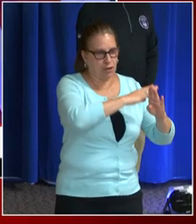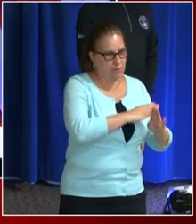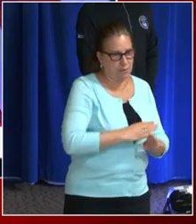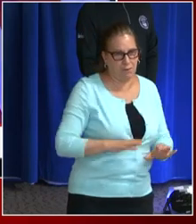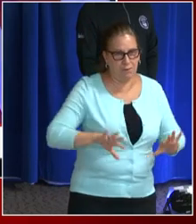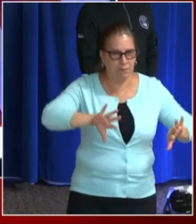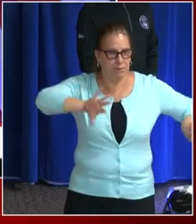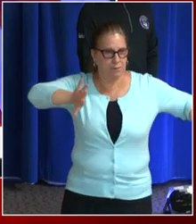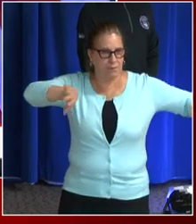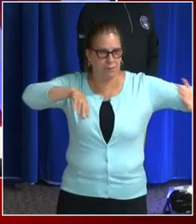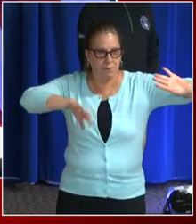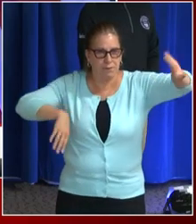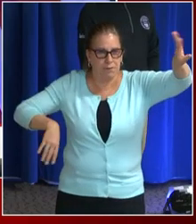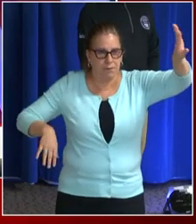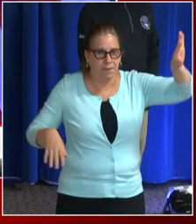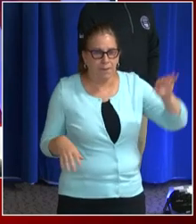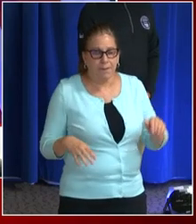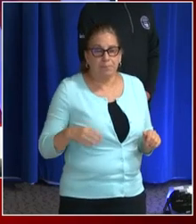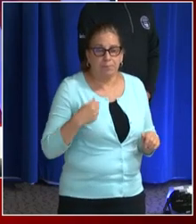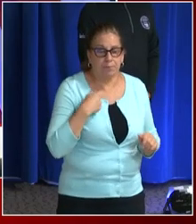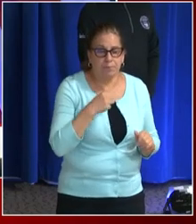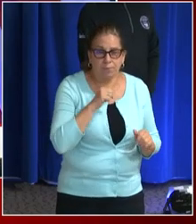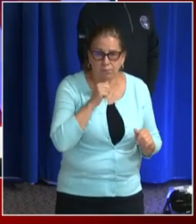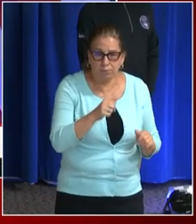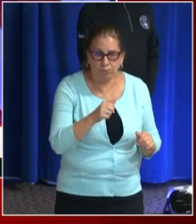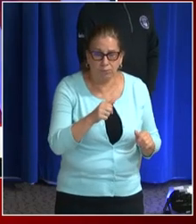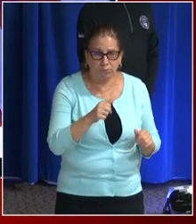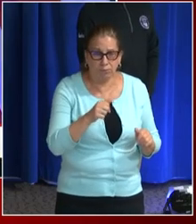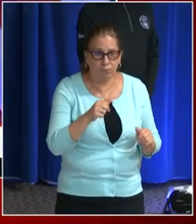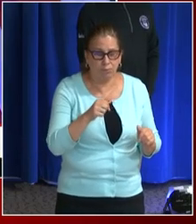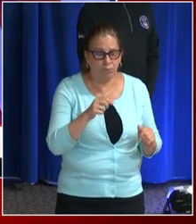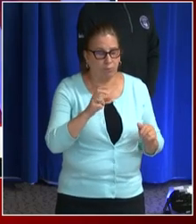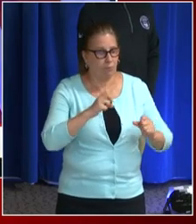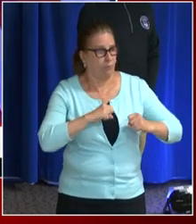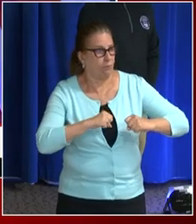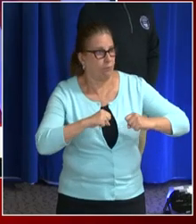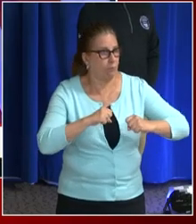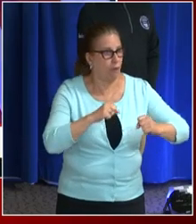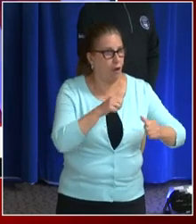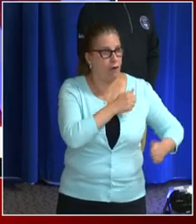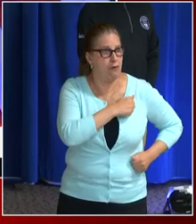request an armed guard for any purpose in the District of Columbia.